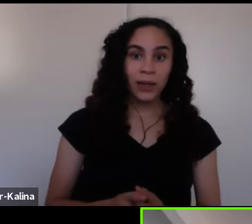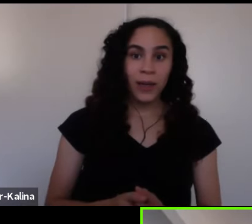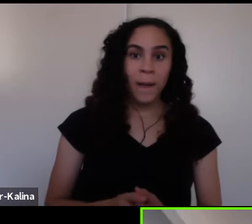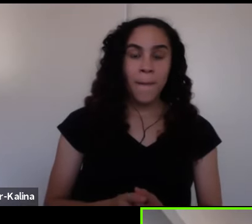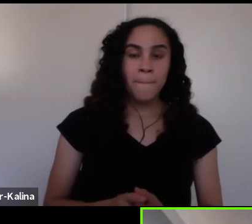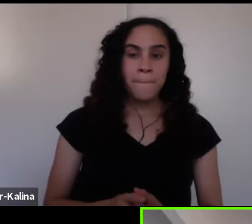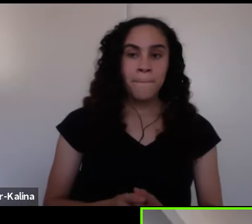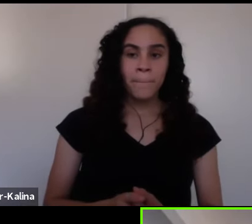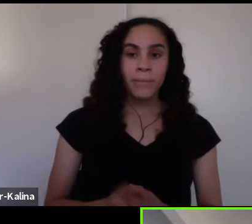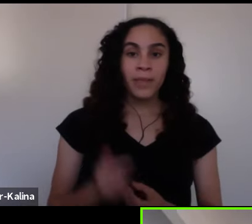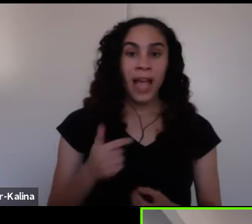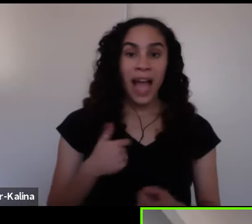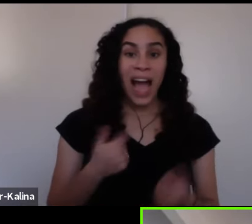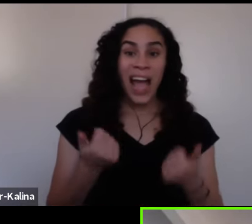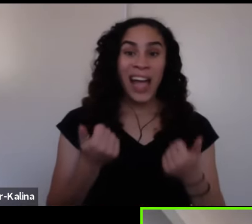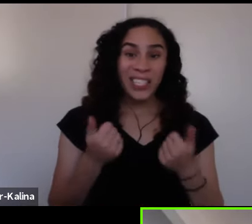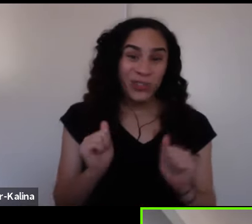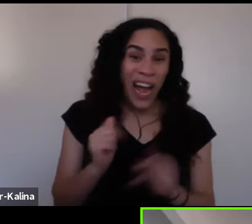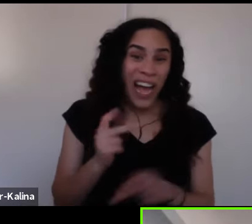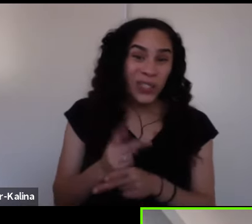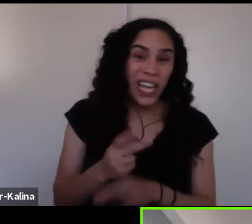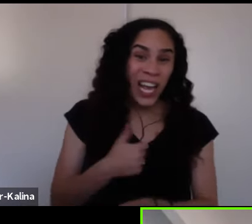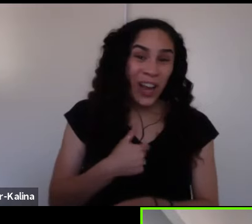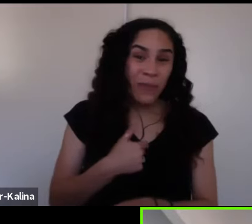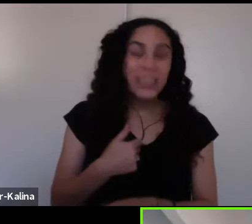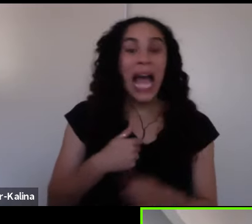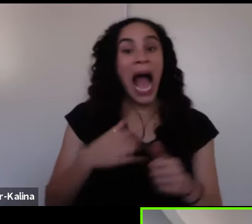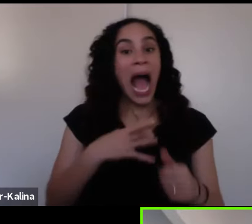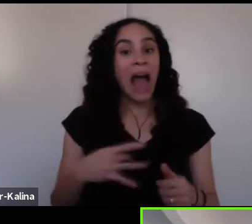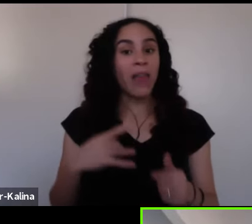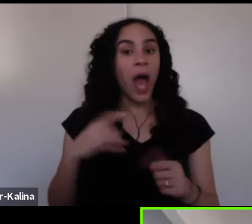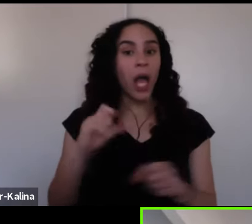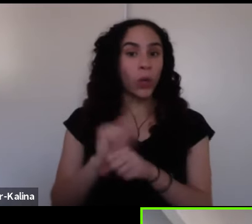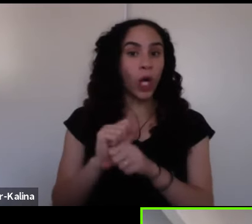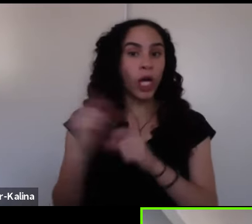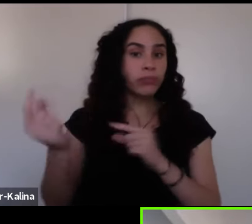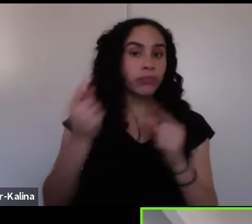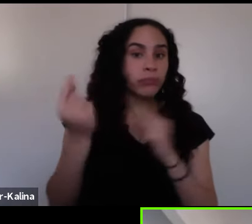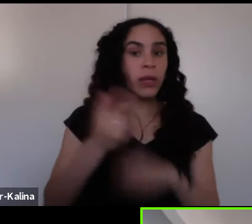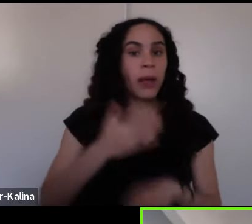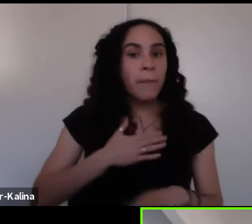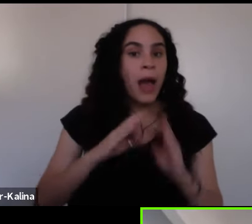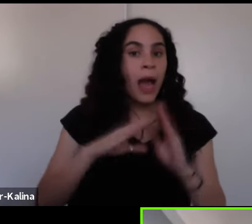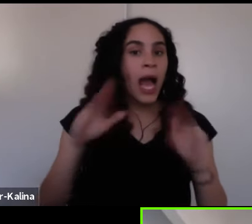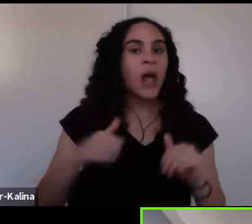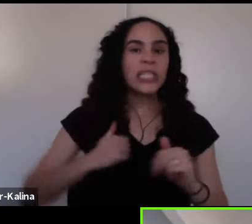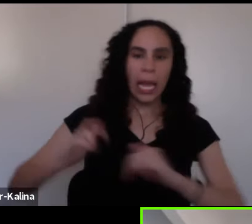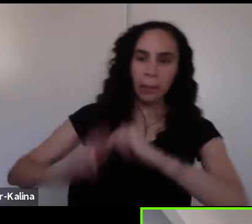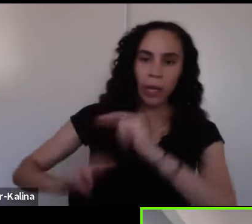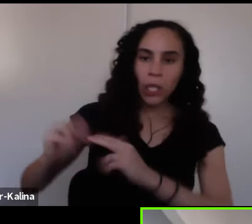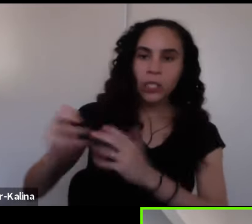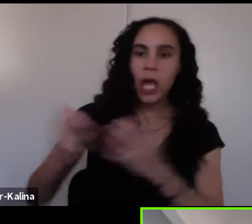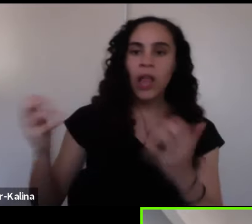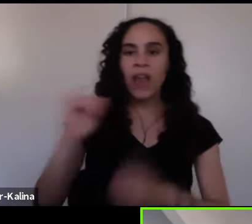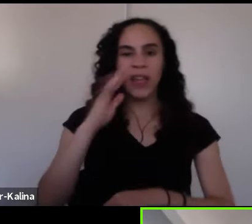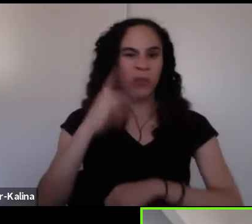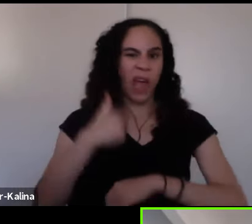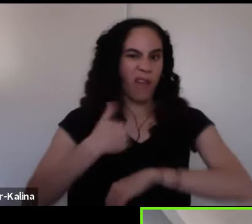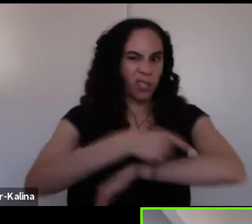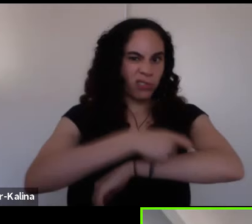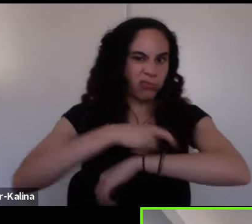I try to take care of myself. I like to work around my house. I build a lot of stuff. That's why I got so many scars on